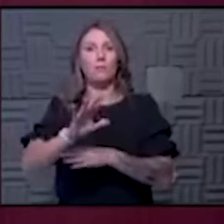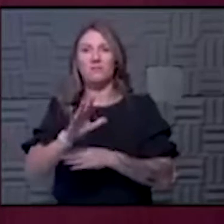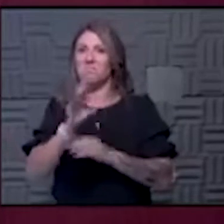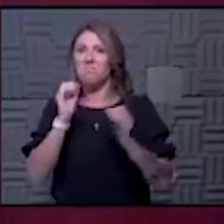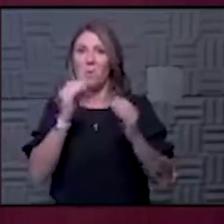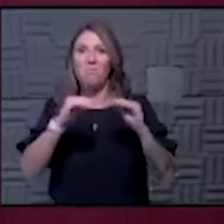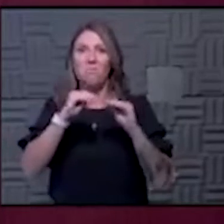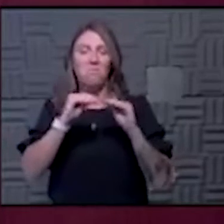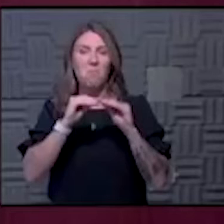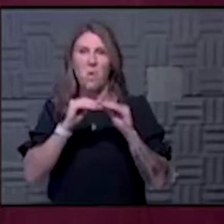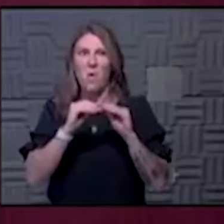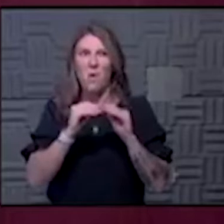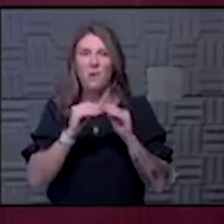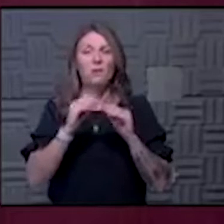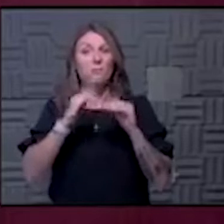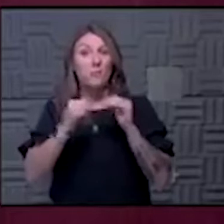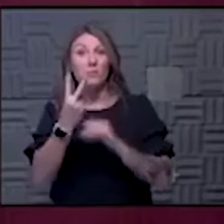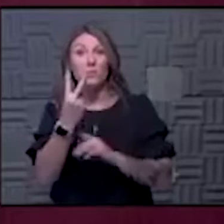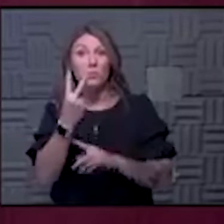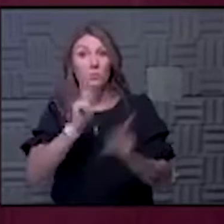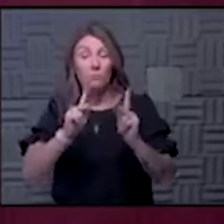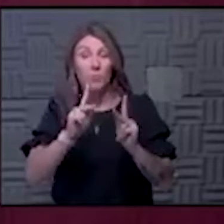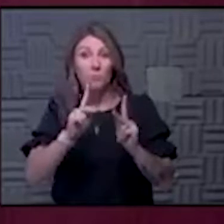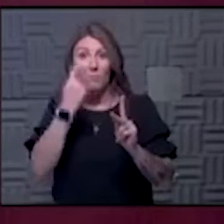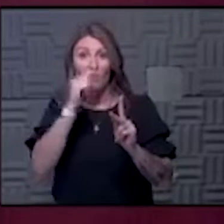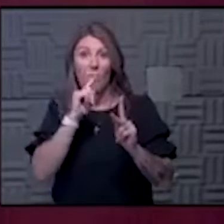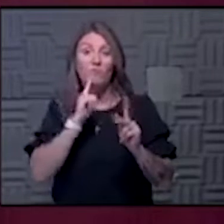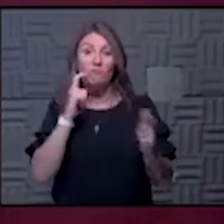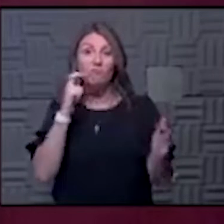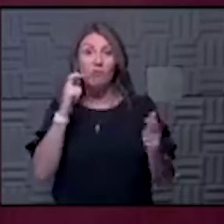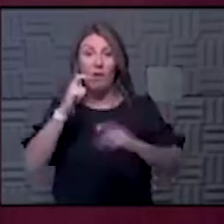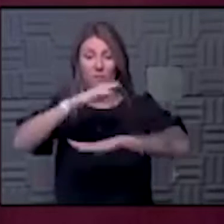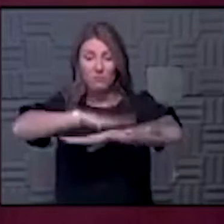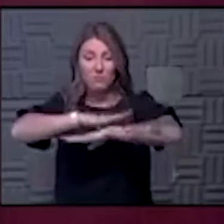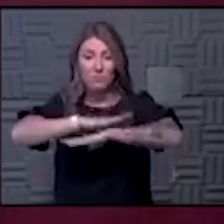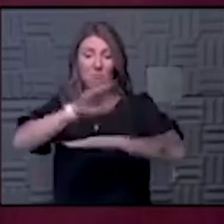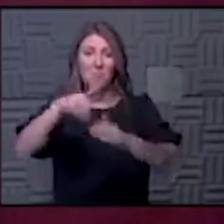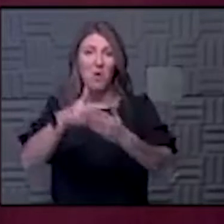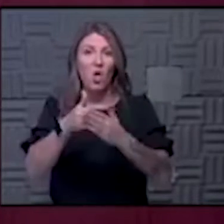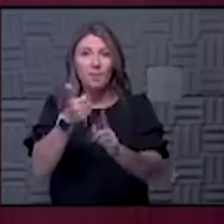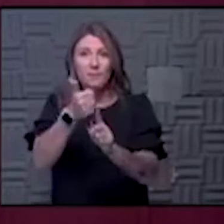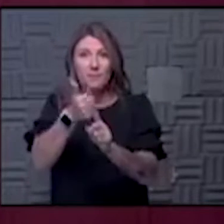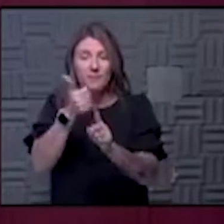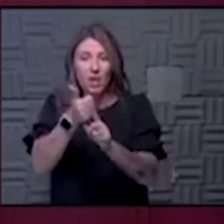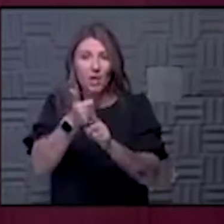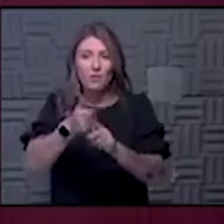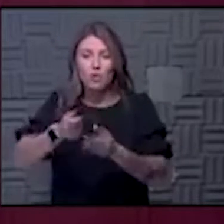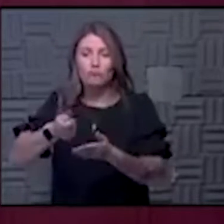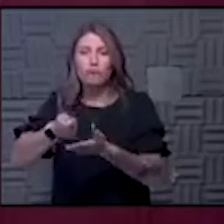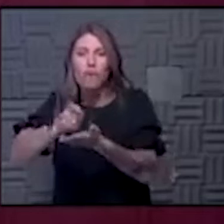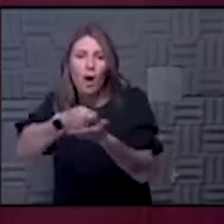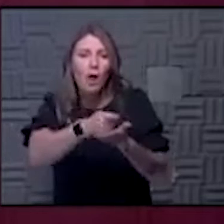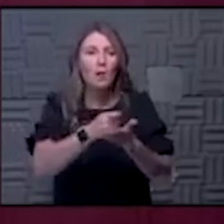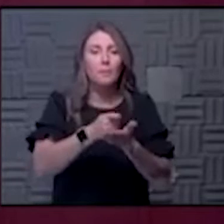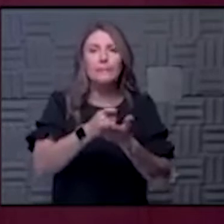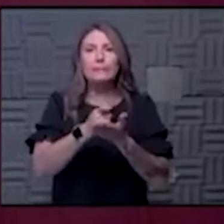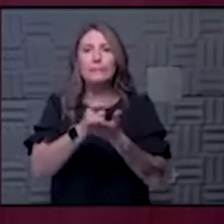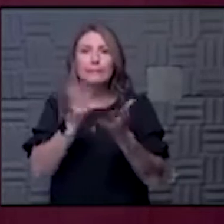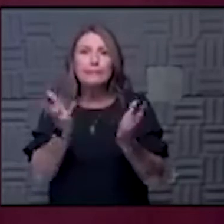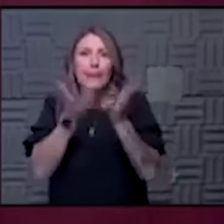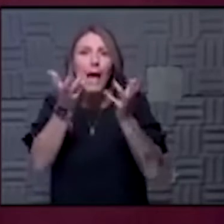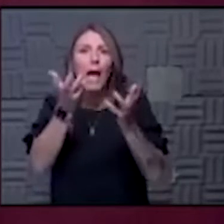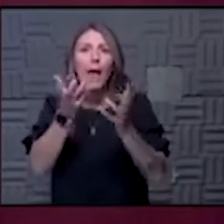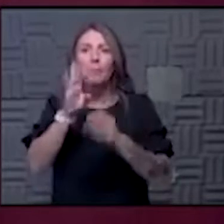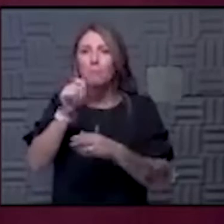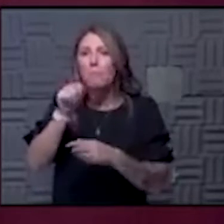a relatively large table. As I said before, all of our self-service options, the salad bars and the soda fountains where people